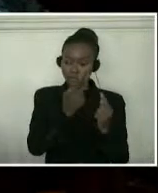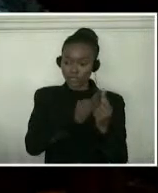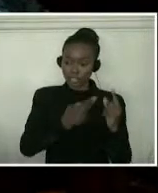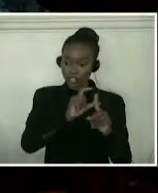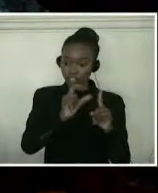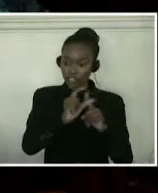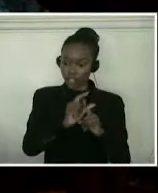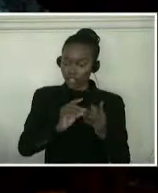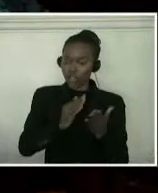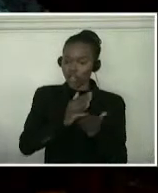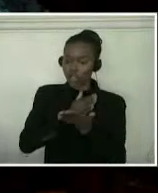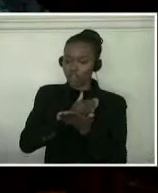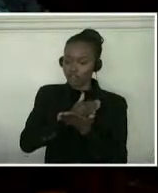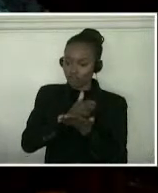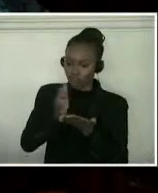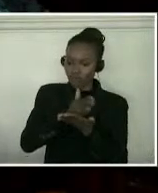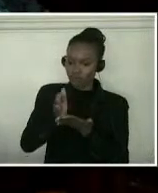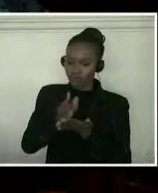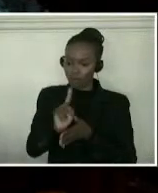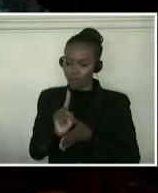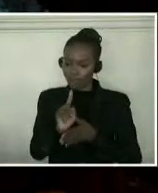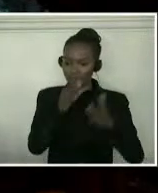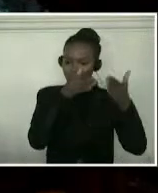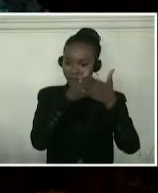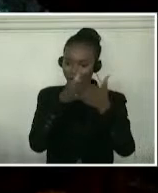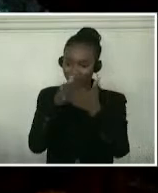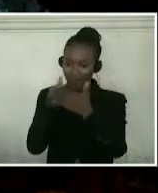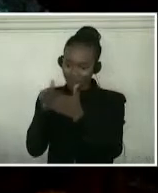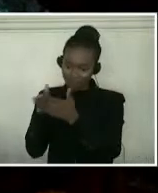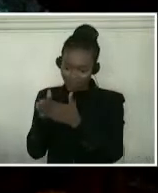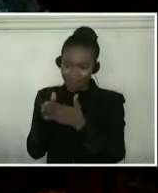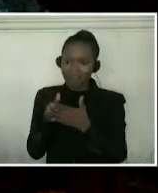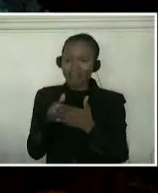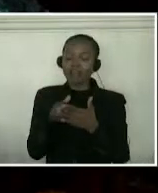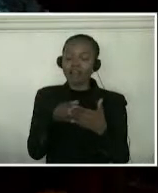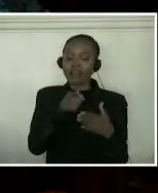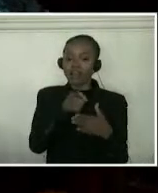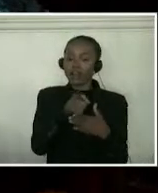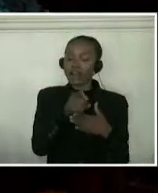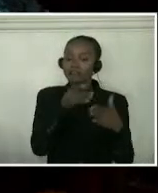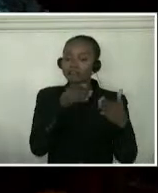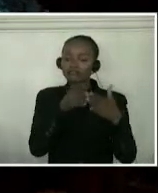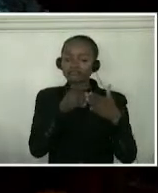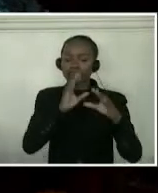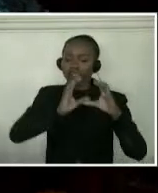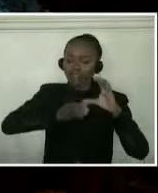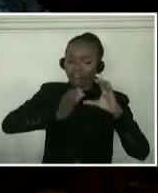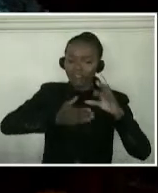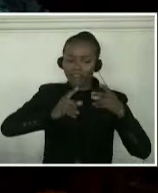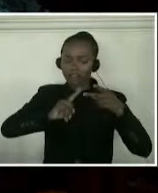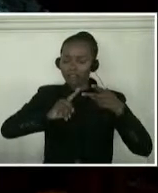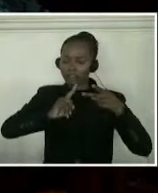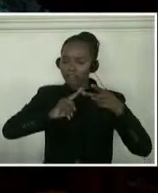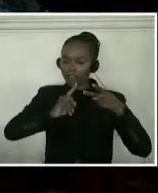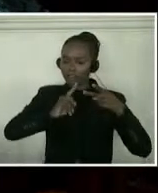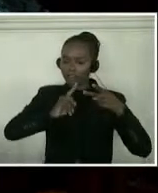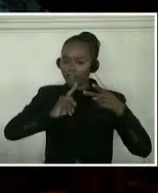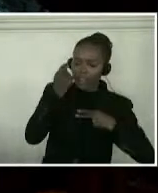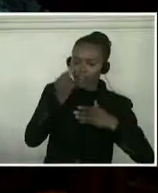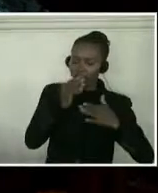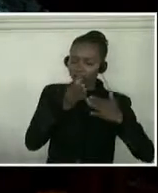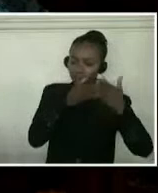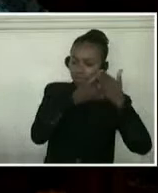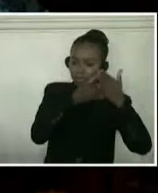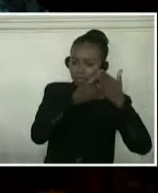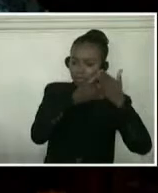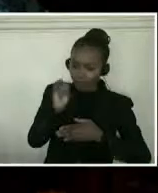of the barriers that seemingly hinder mutual understanding and communication the department of sports health and